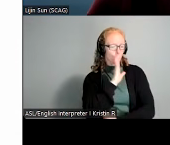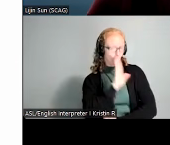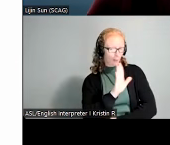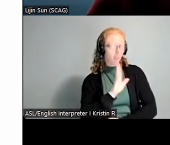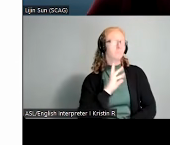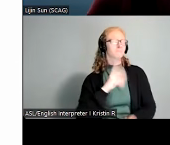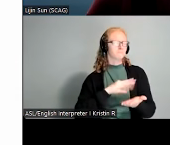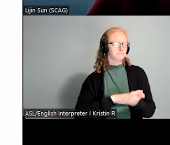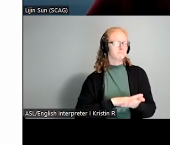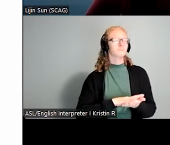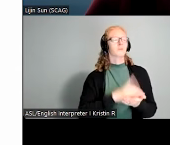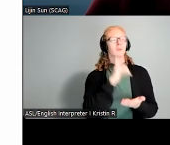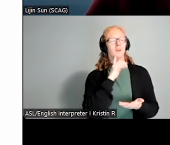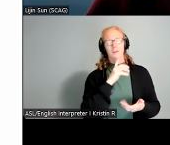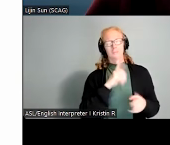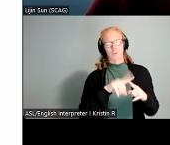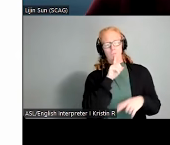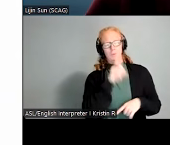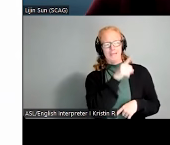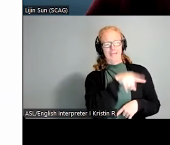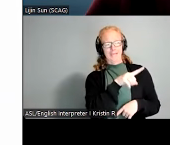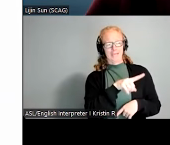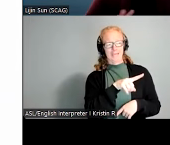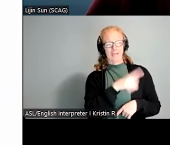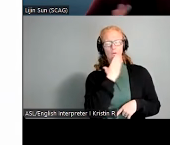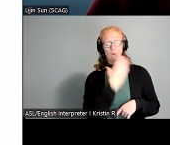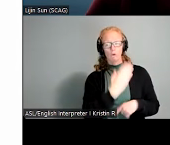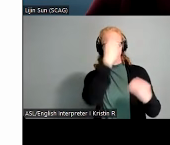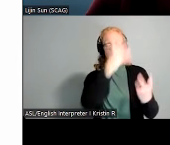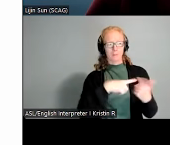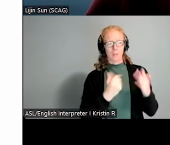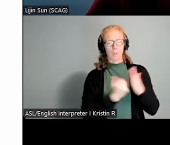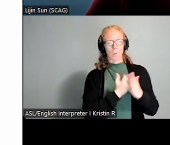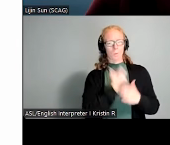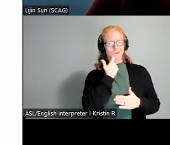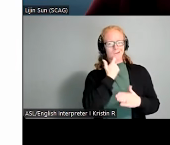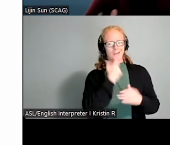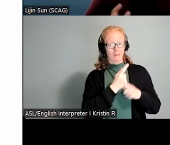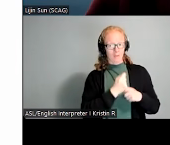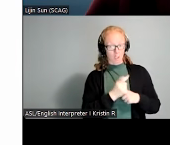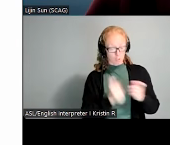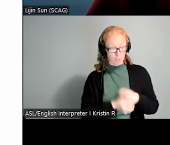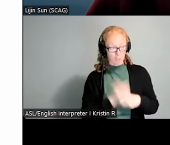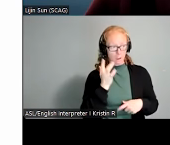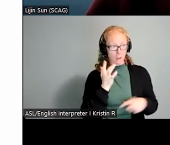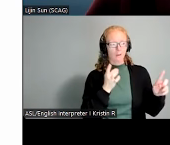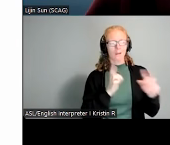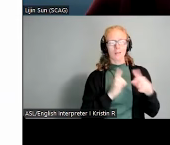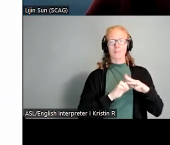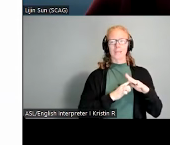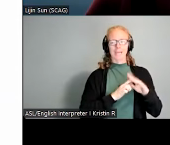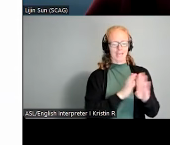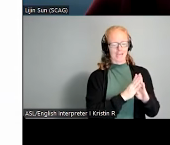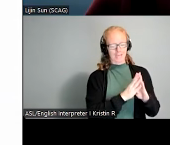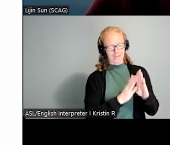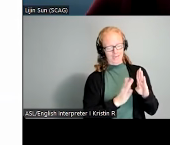codified, incorporated into the guidelines. But what's really good about the newest version each year is the beginning of the book